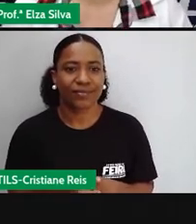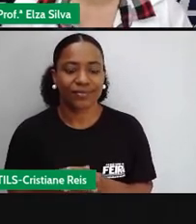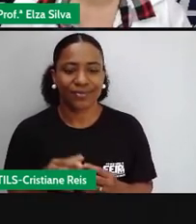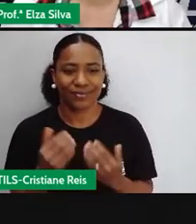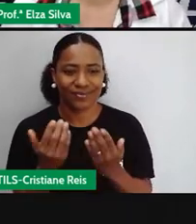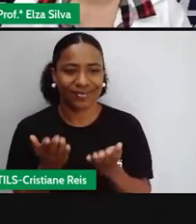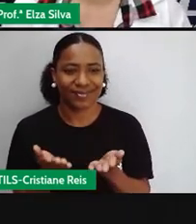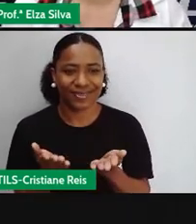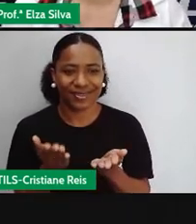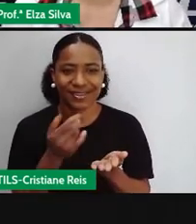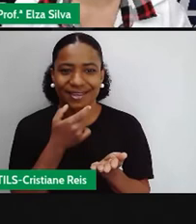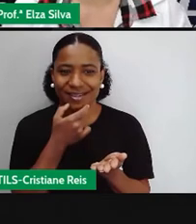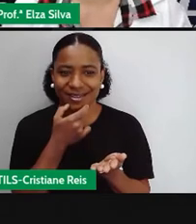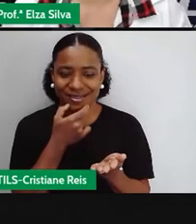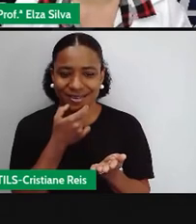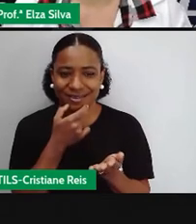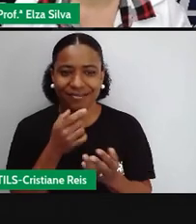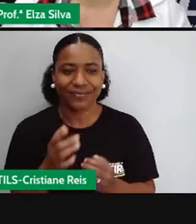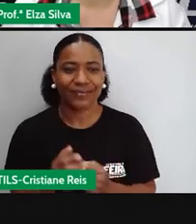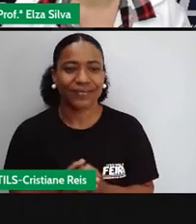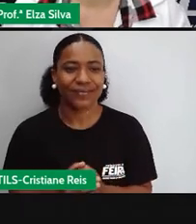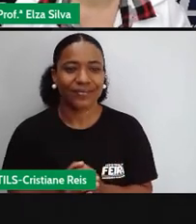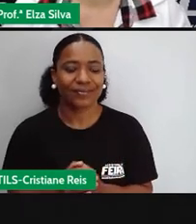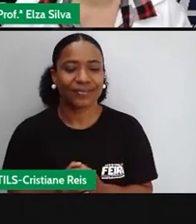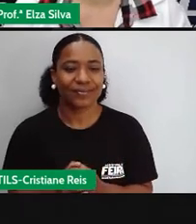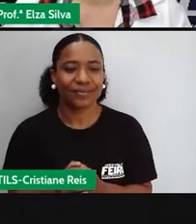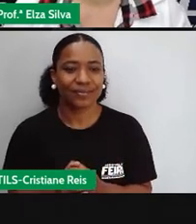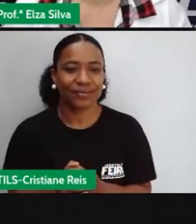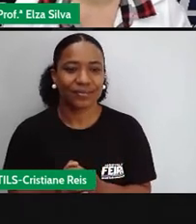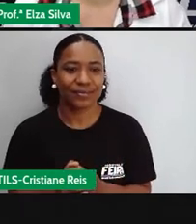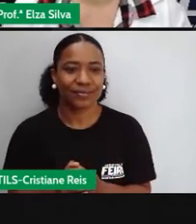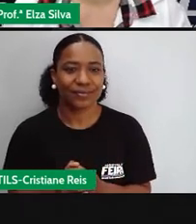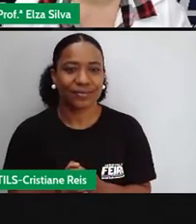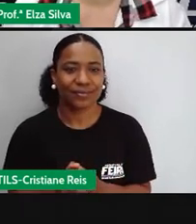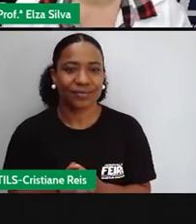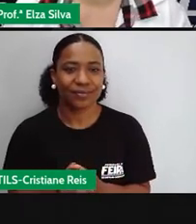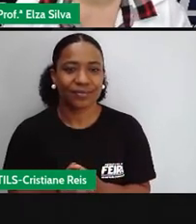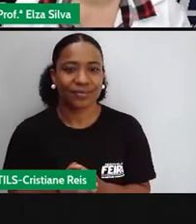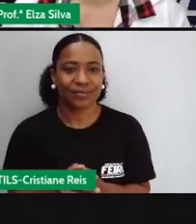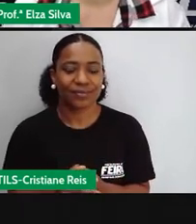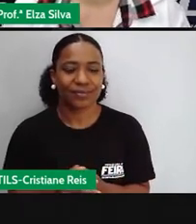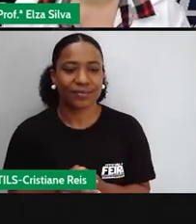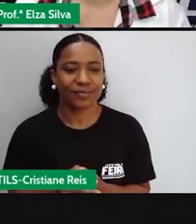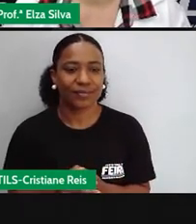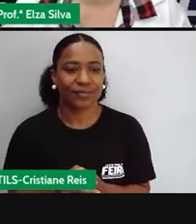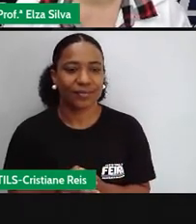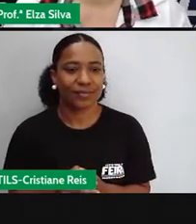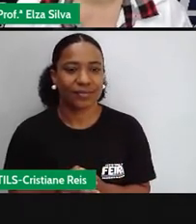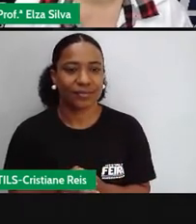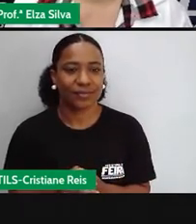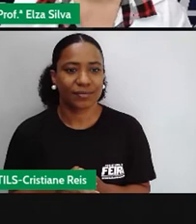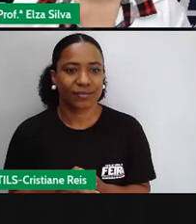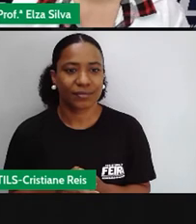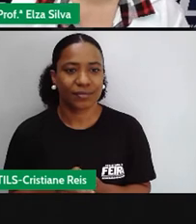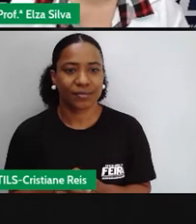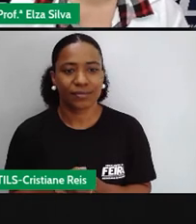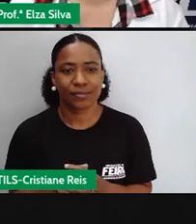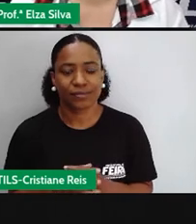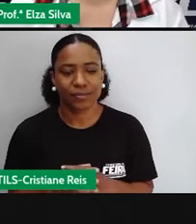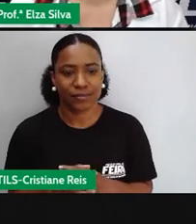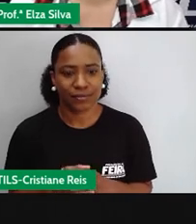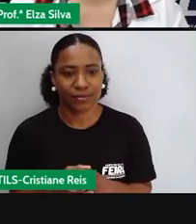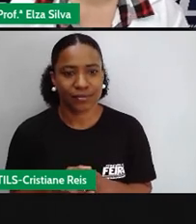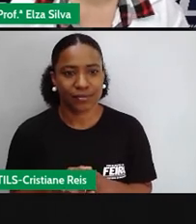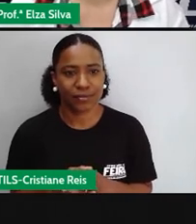about what they will need to buy to make their party happen. So, they have hired you to organize the party for them on a budget